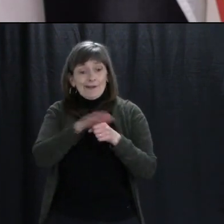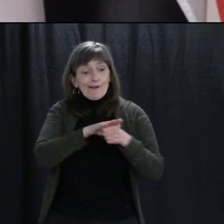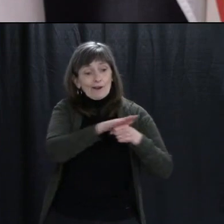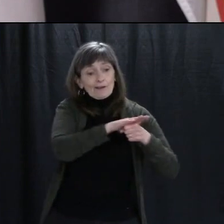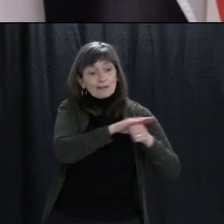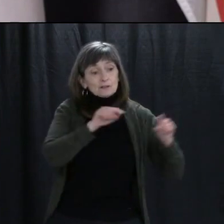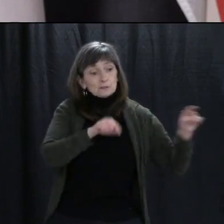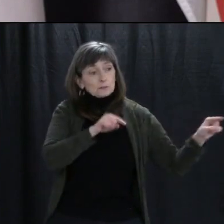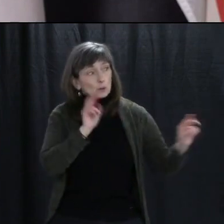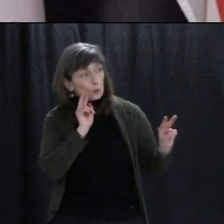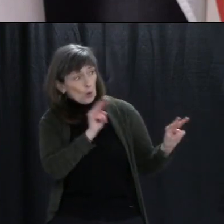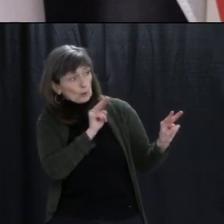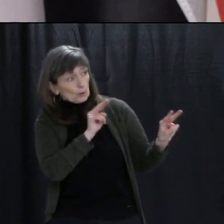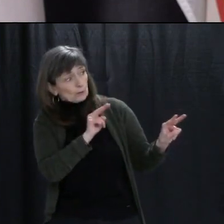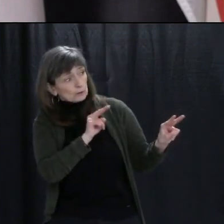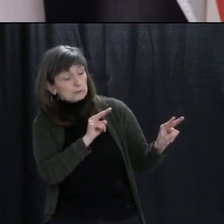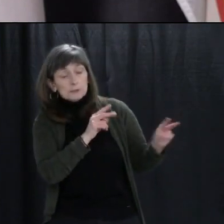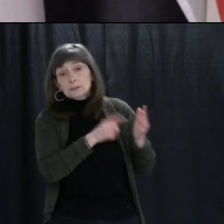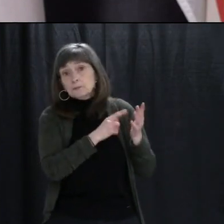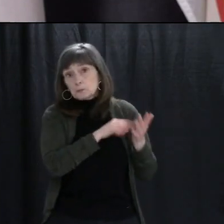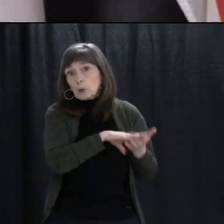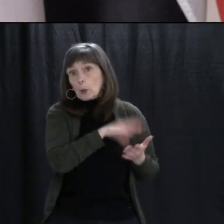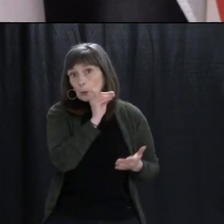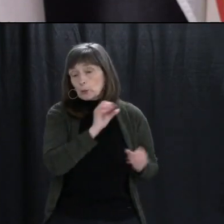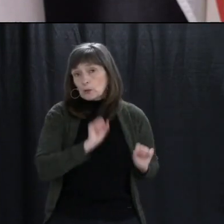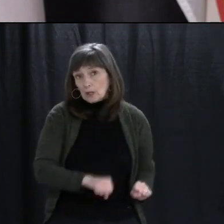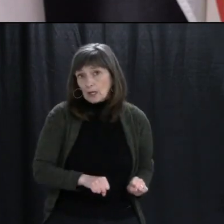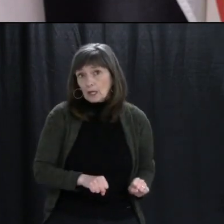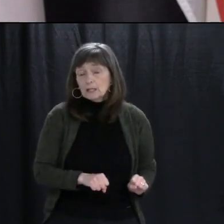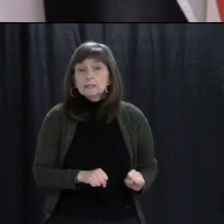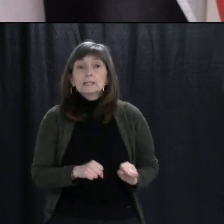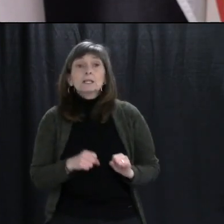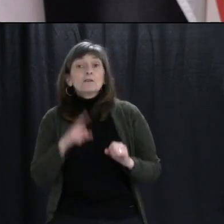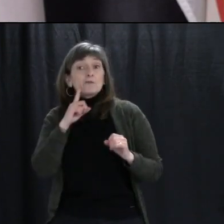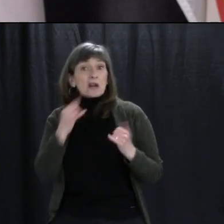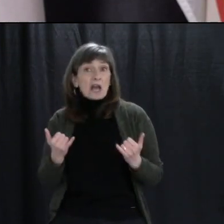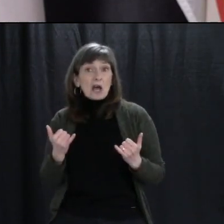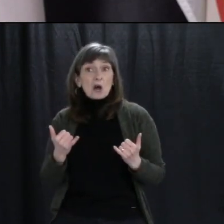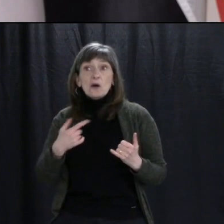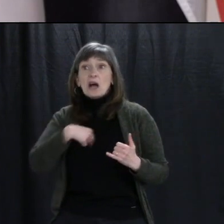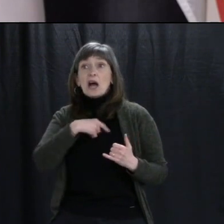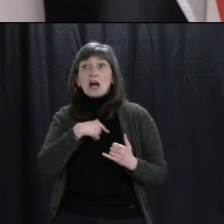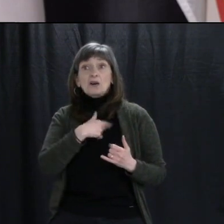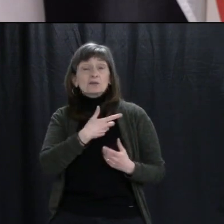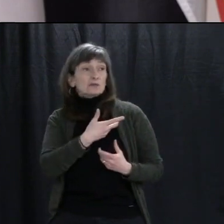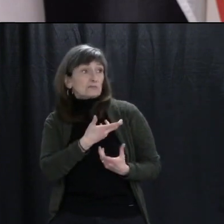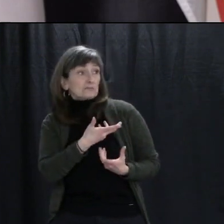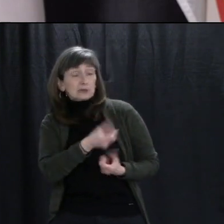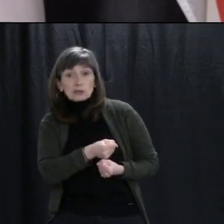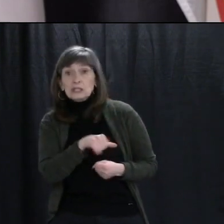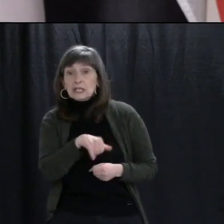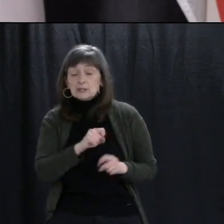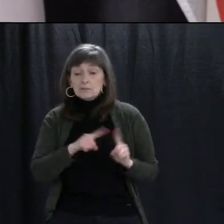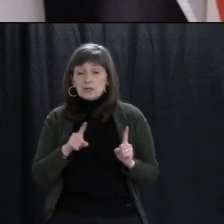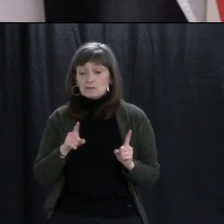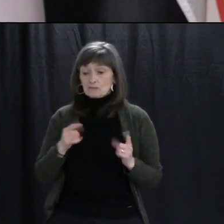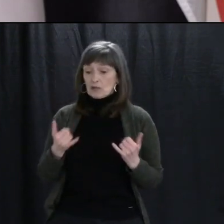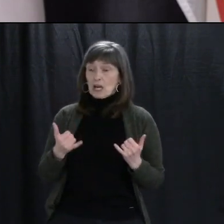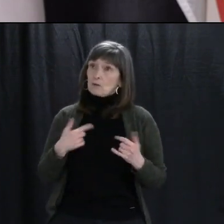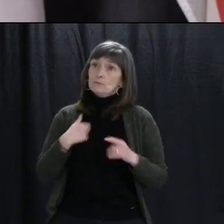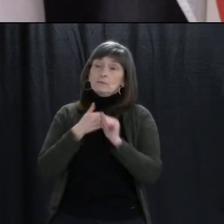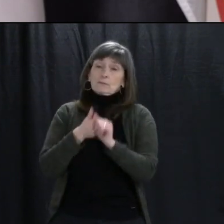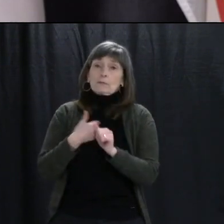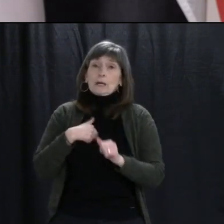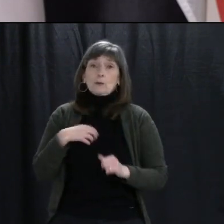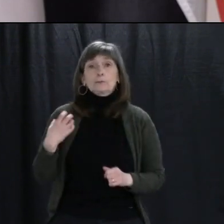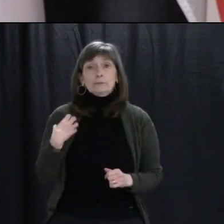as we make decisions. But right now, we're very comfortable with the positions and decisions that's been made by our public health officers, in particular